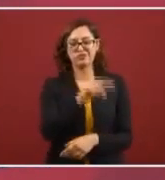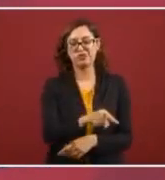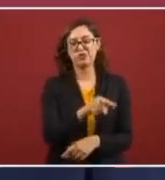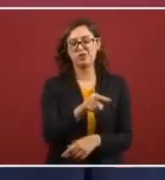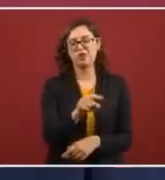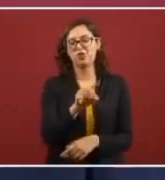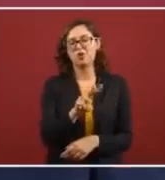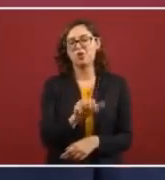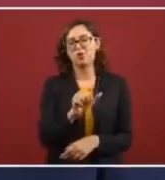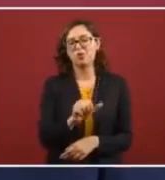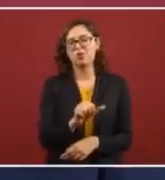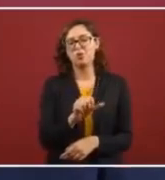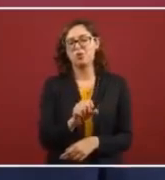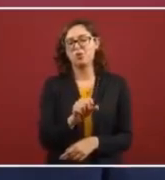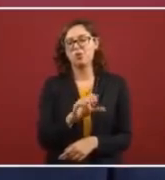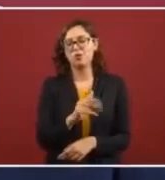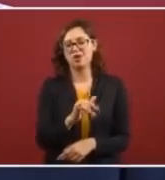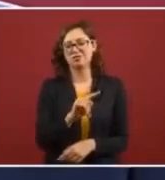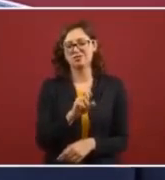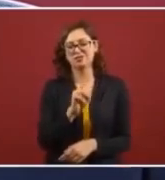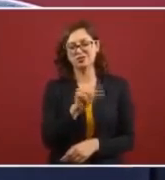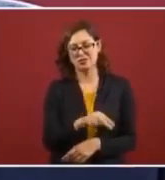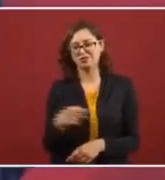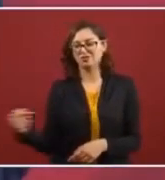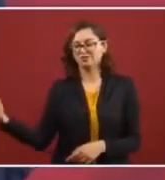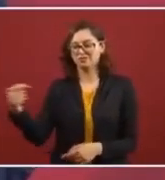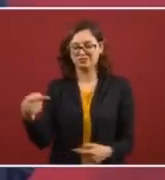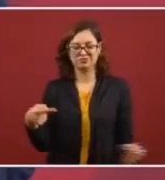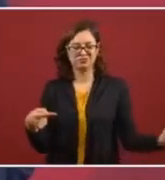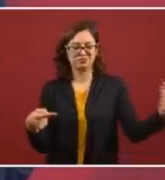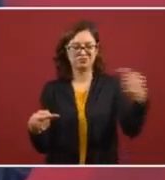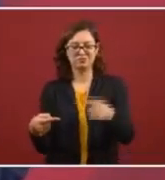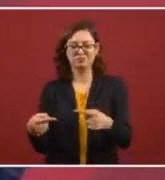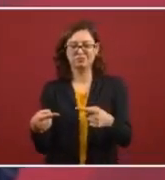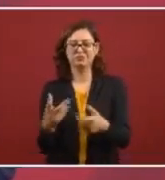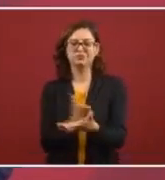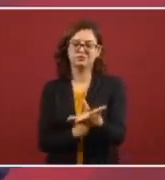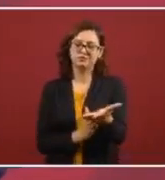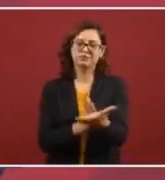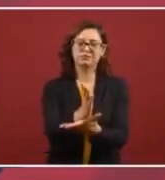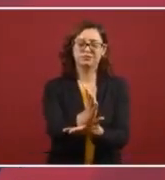Cardinals. But yes, there was Astros.